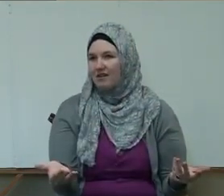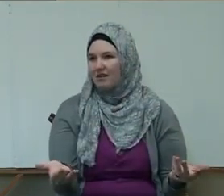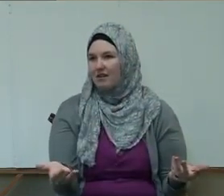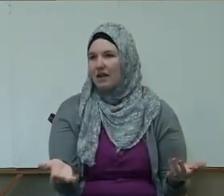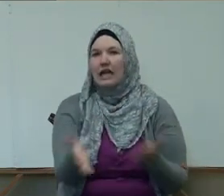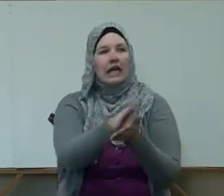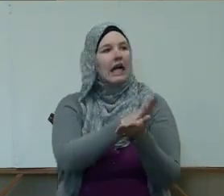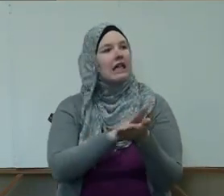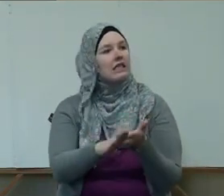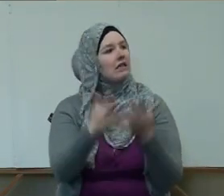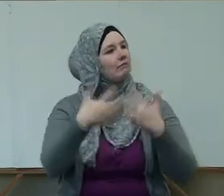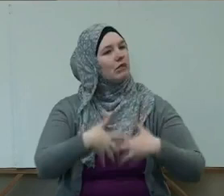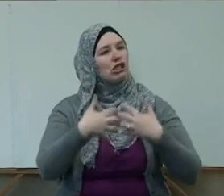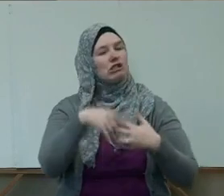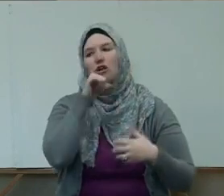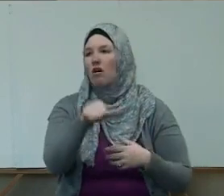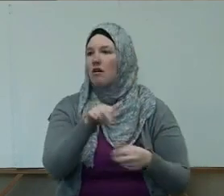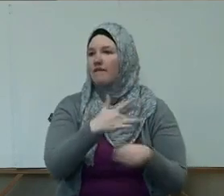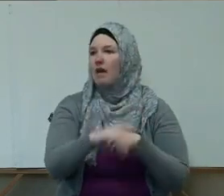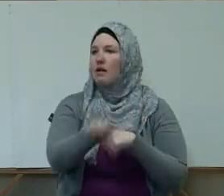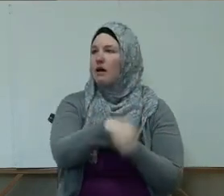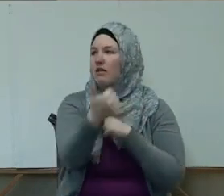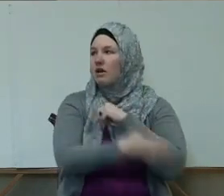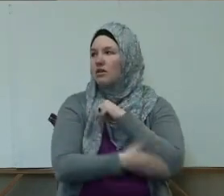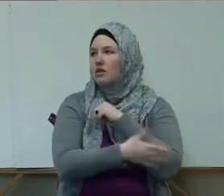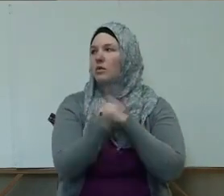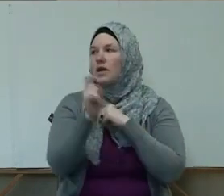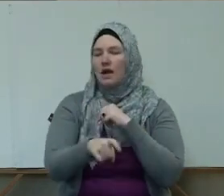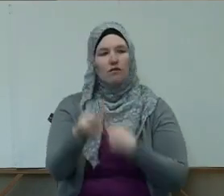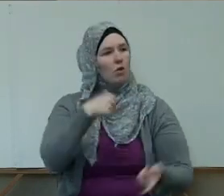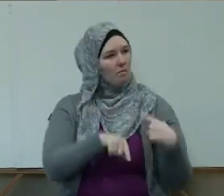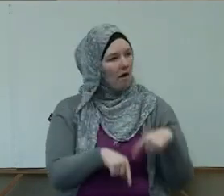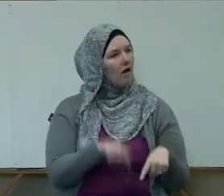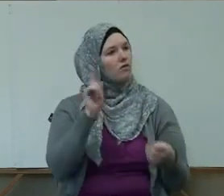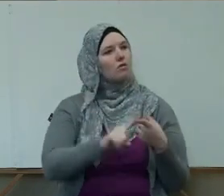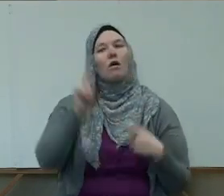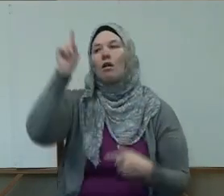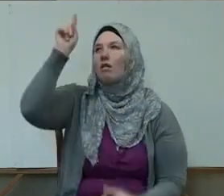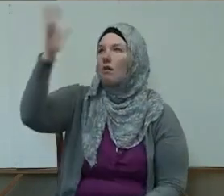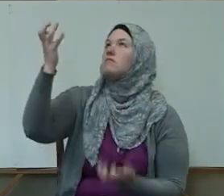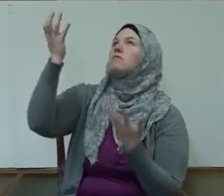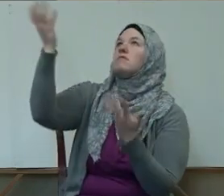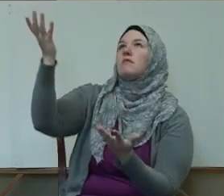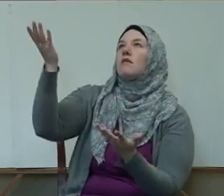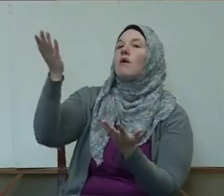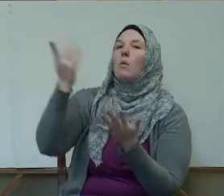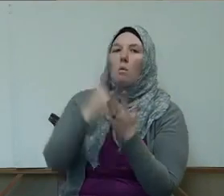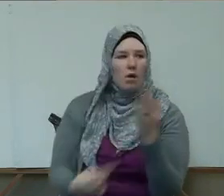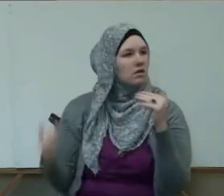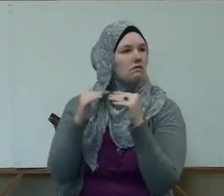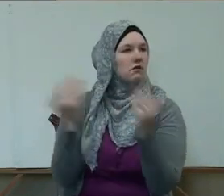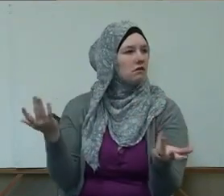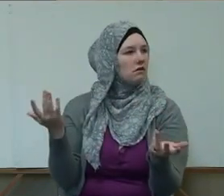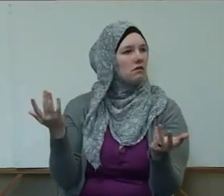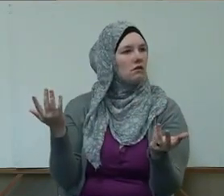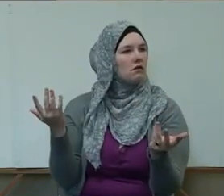not available for many of our southern neighbors. So we have to go back to Allah to ask Him what is just